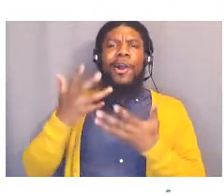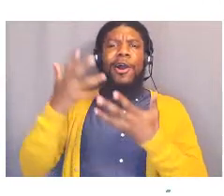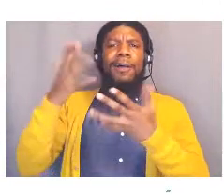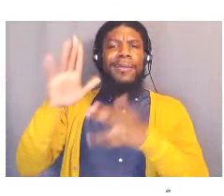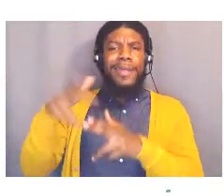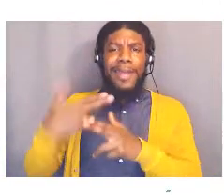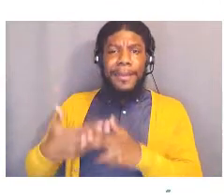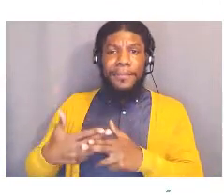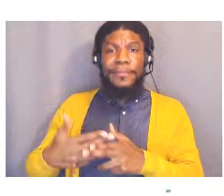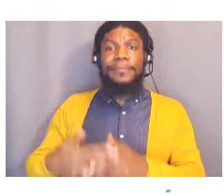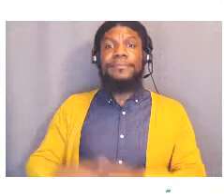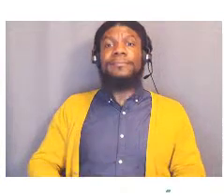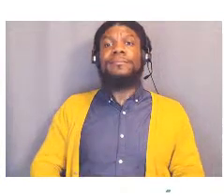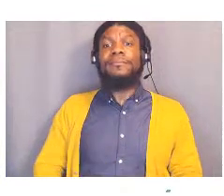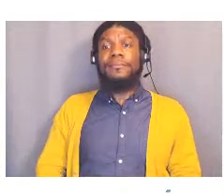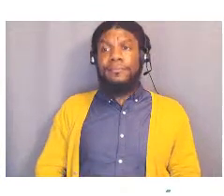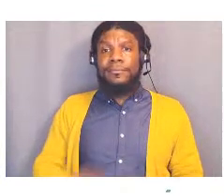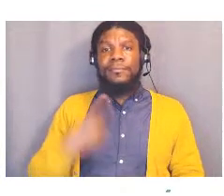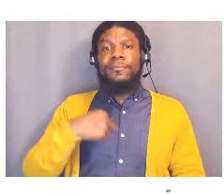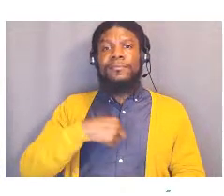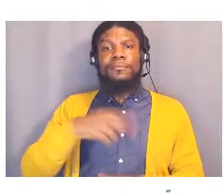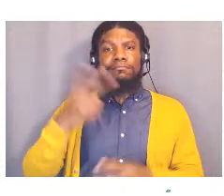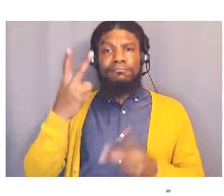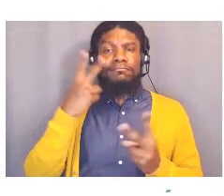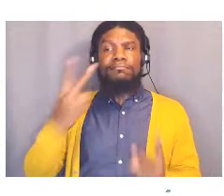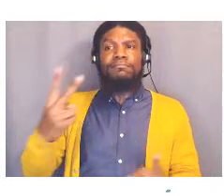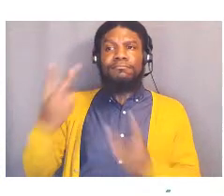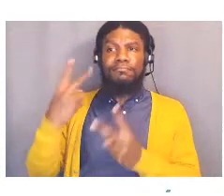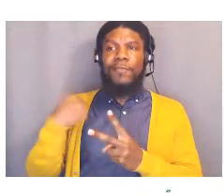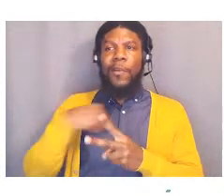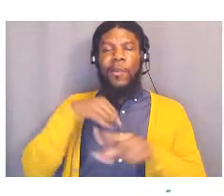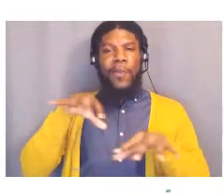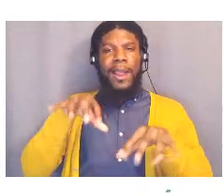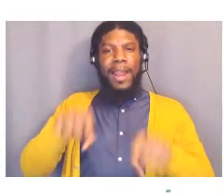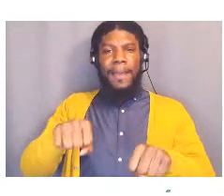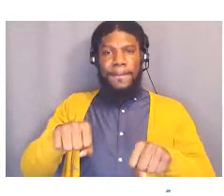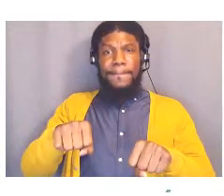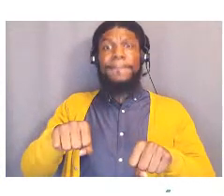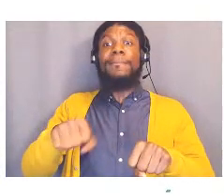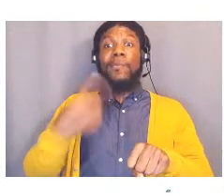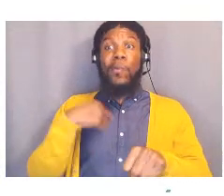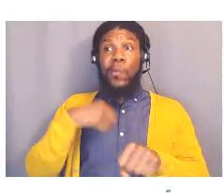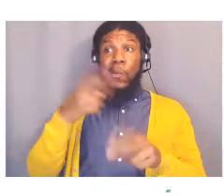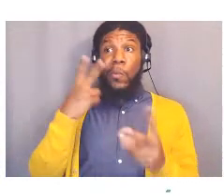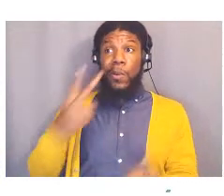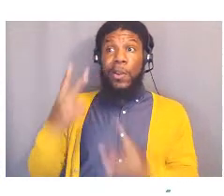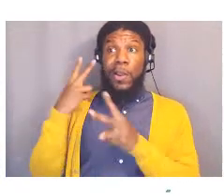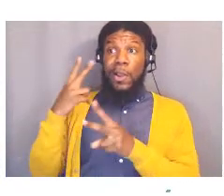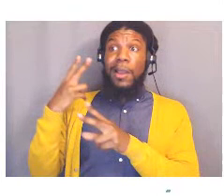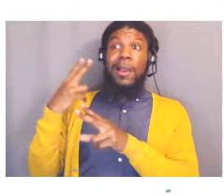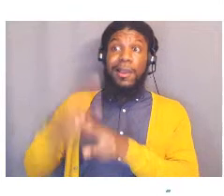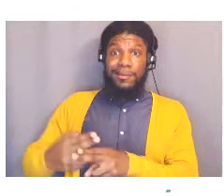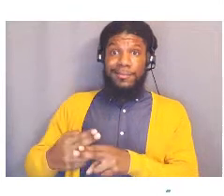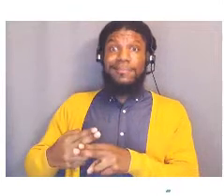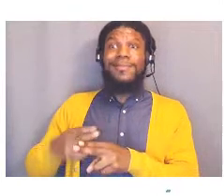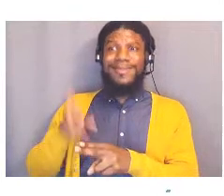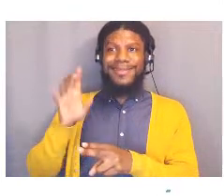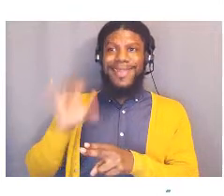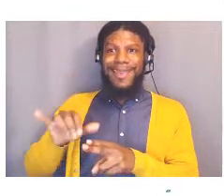Call their names. We remember, we reclaim. We recall the ancestors' names.